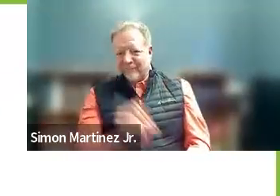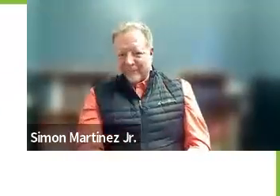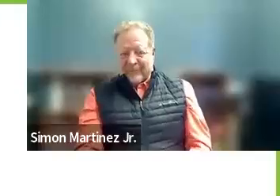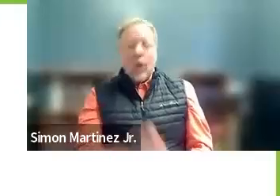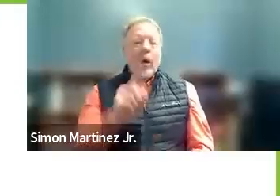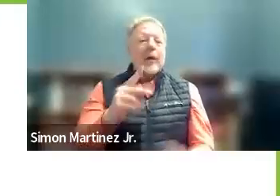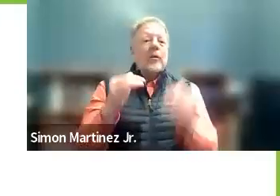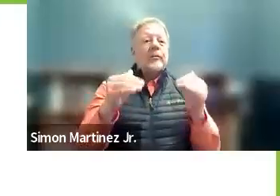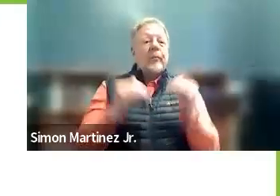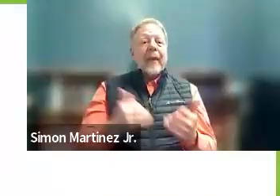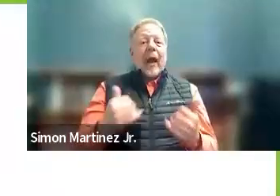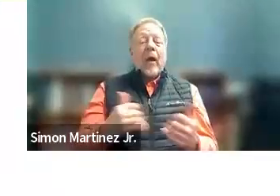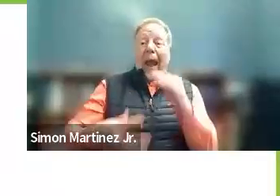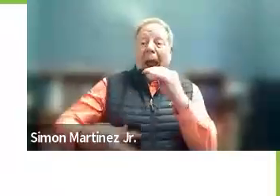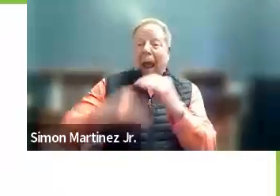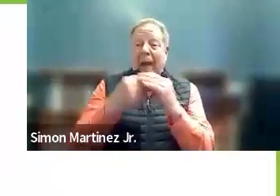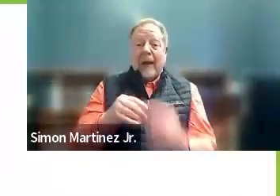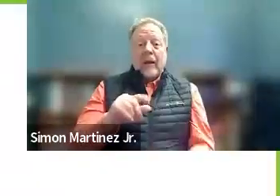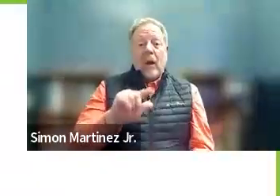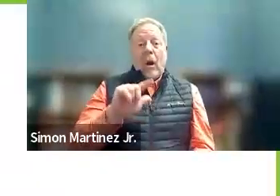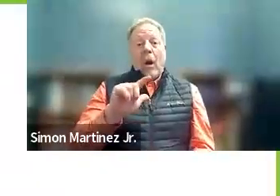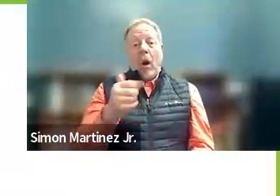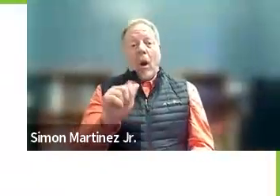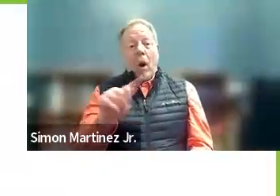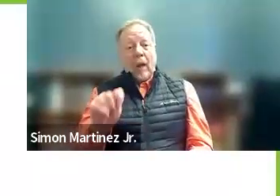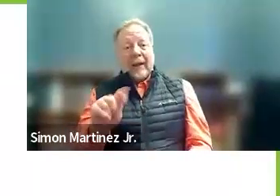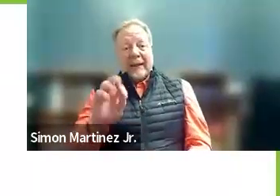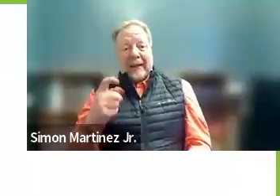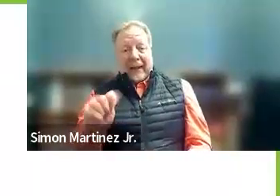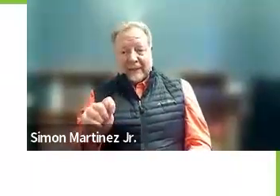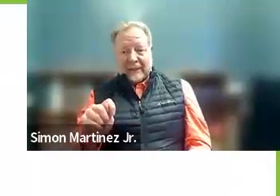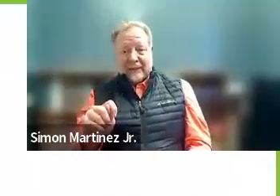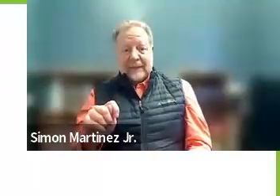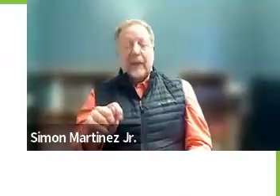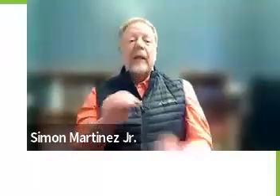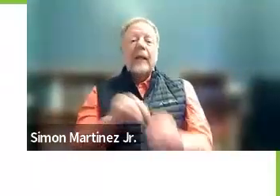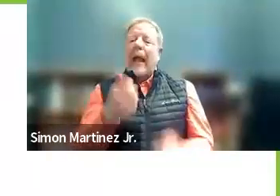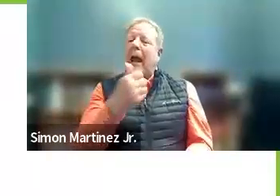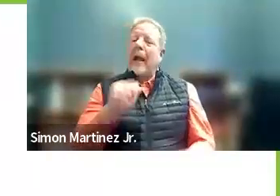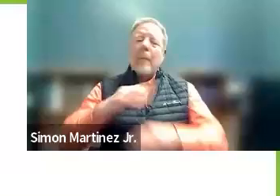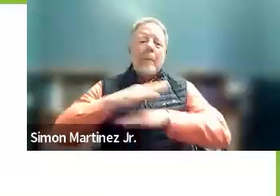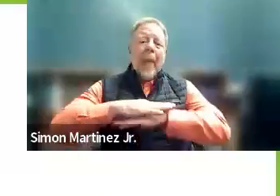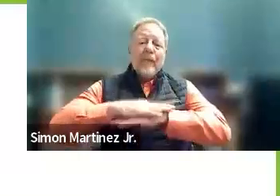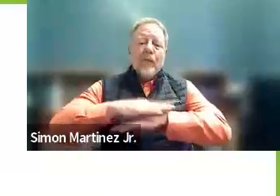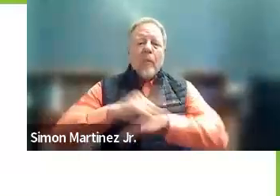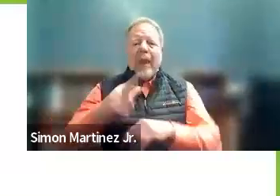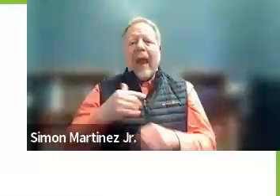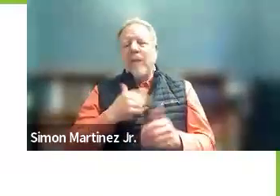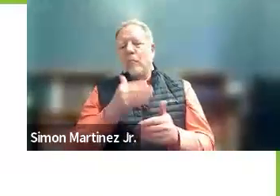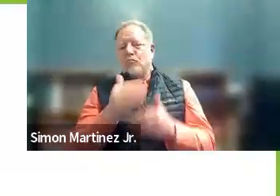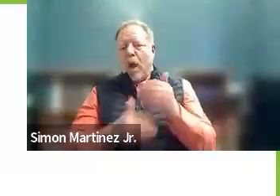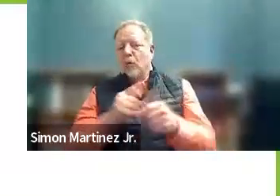All right. So adding it, so functionally adding it in most any platform, there's a